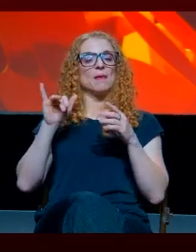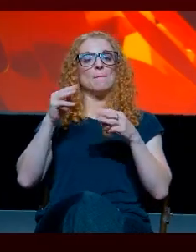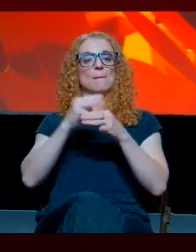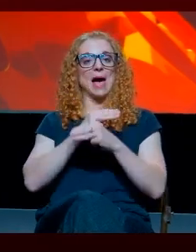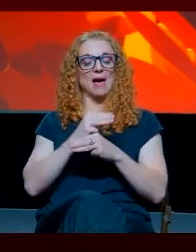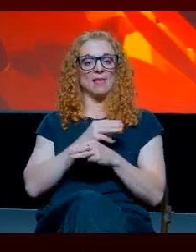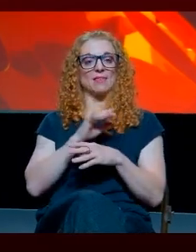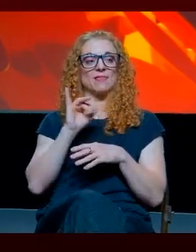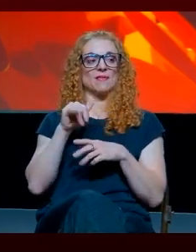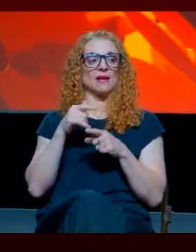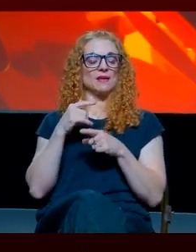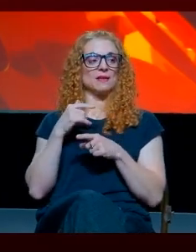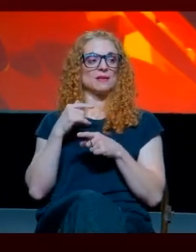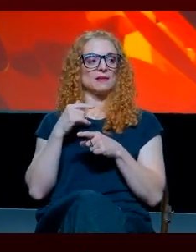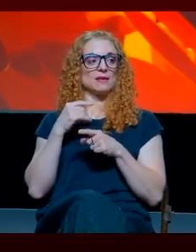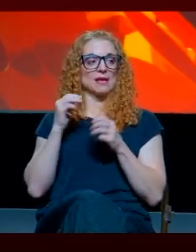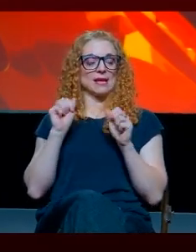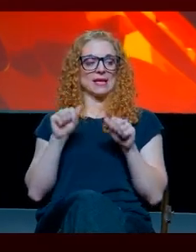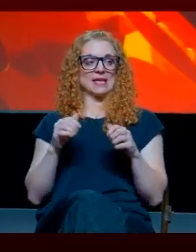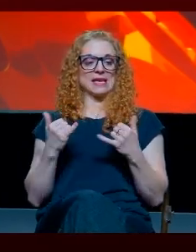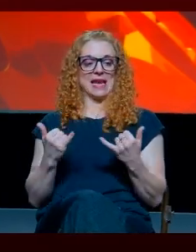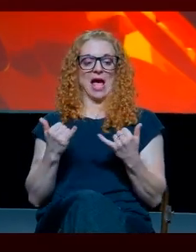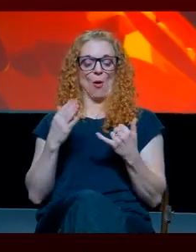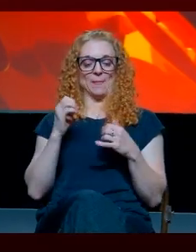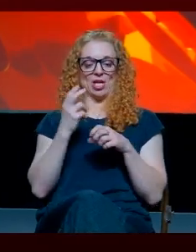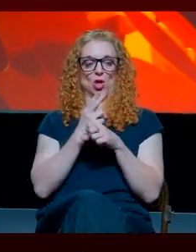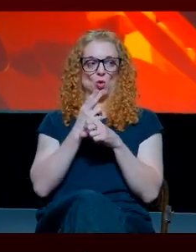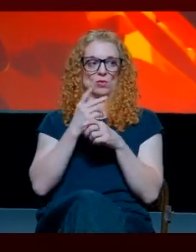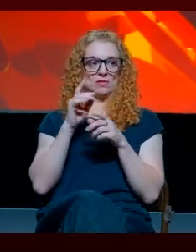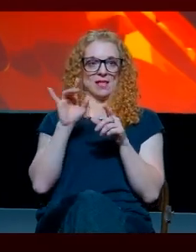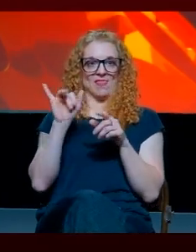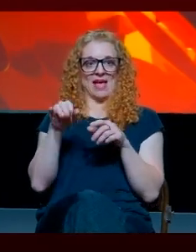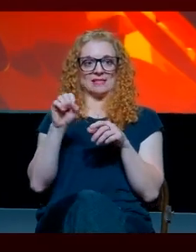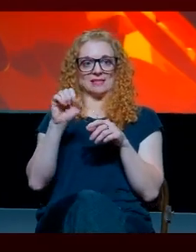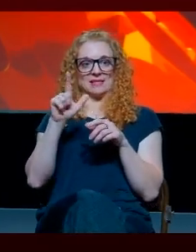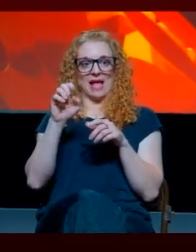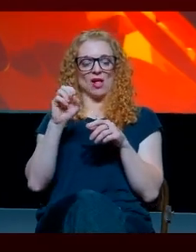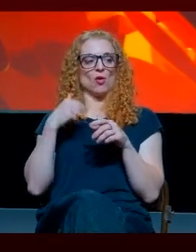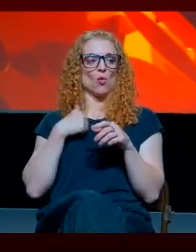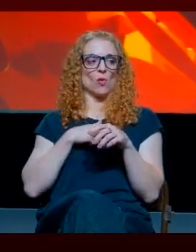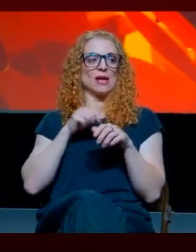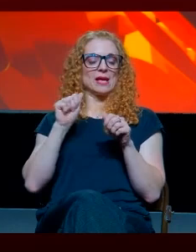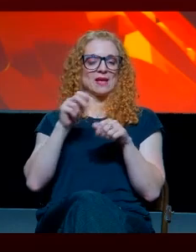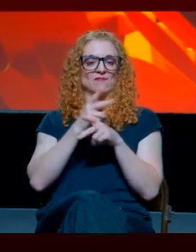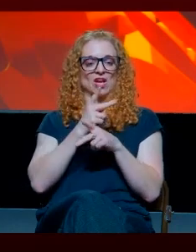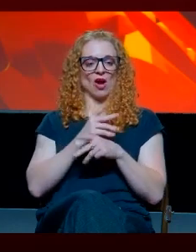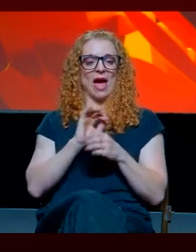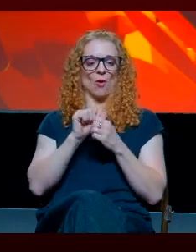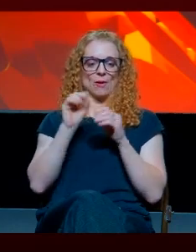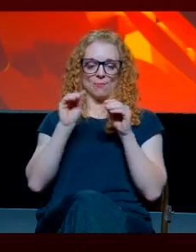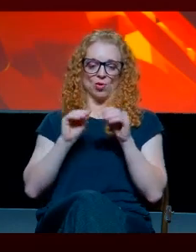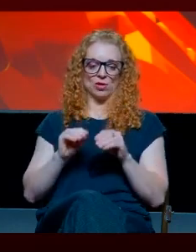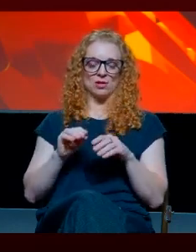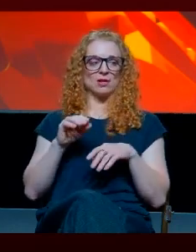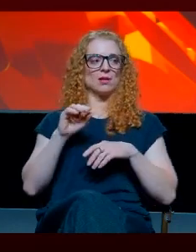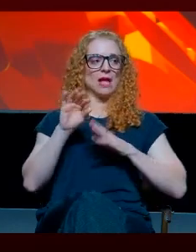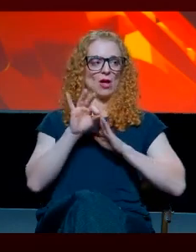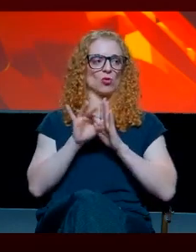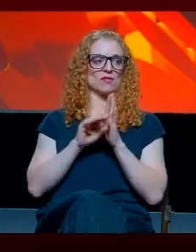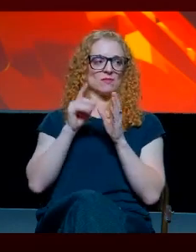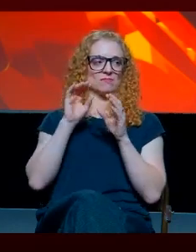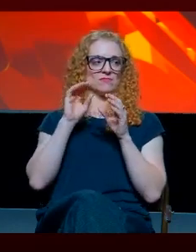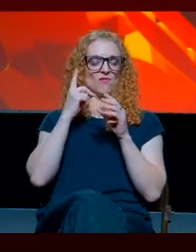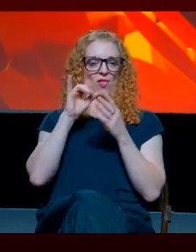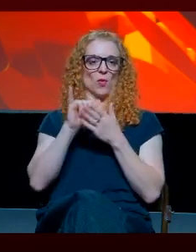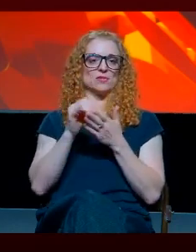that can now be realized at scale, and we've got to work out how we put algorithms to these things.